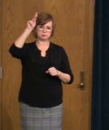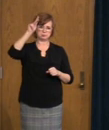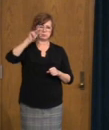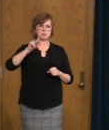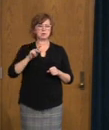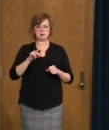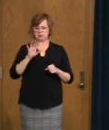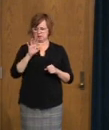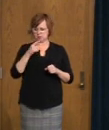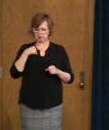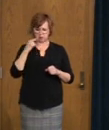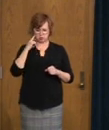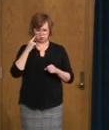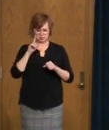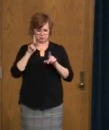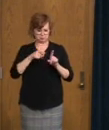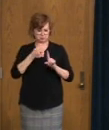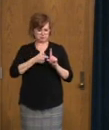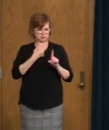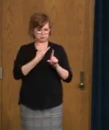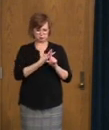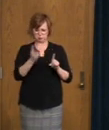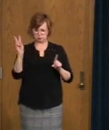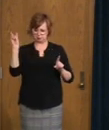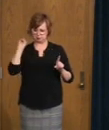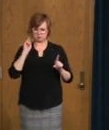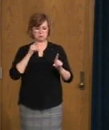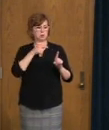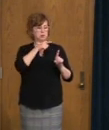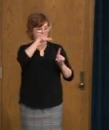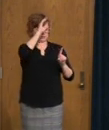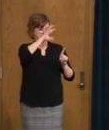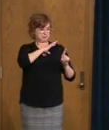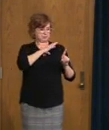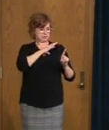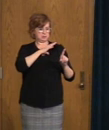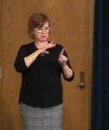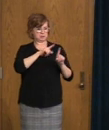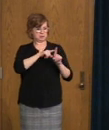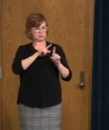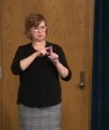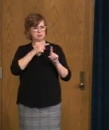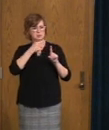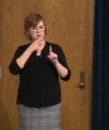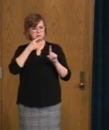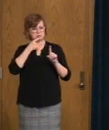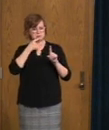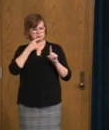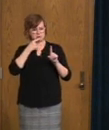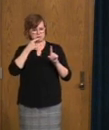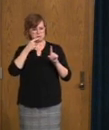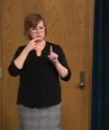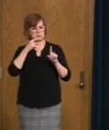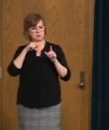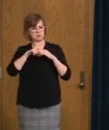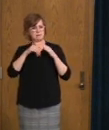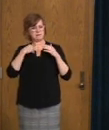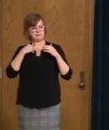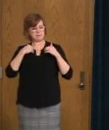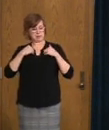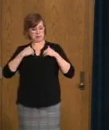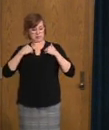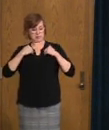weeks ago who said his wife was in for a non-COVID related lung treatment and was concerned